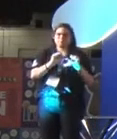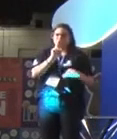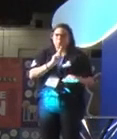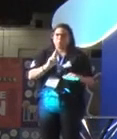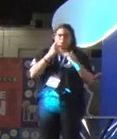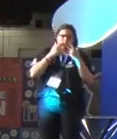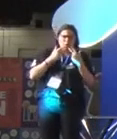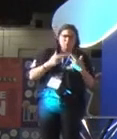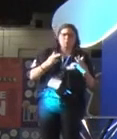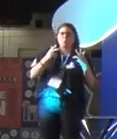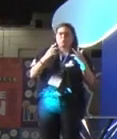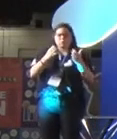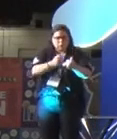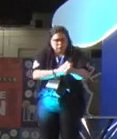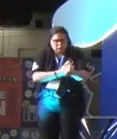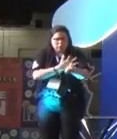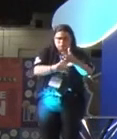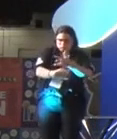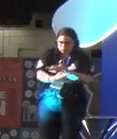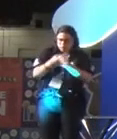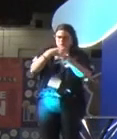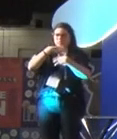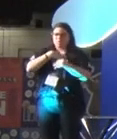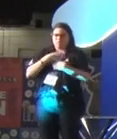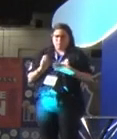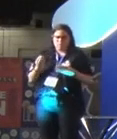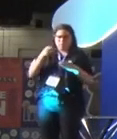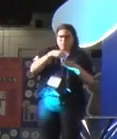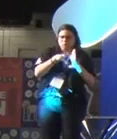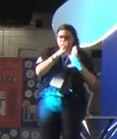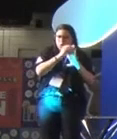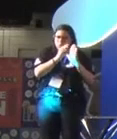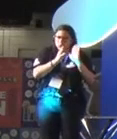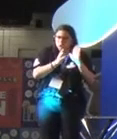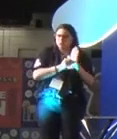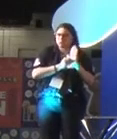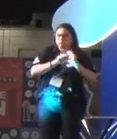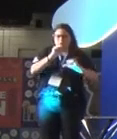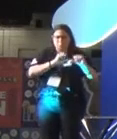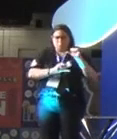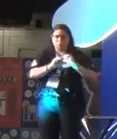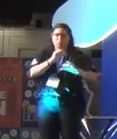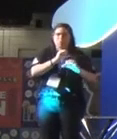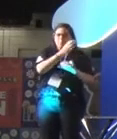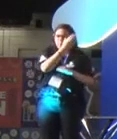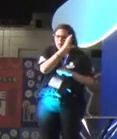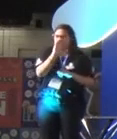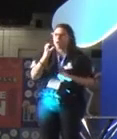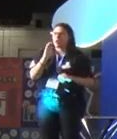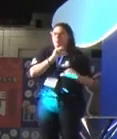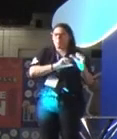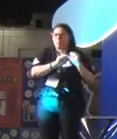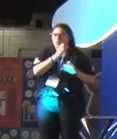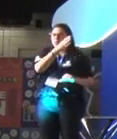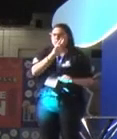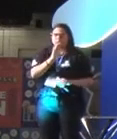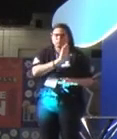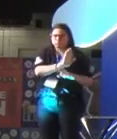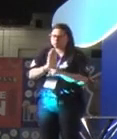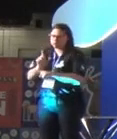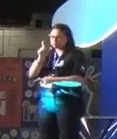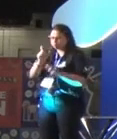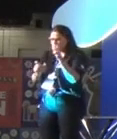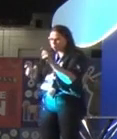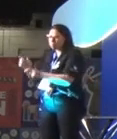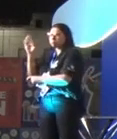the content that we put out there about climate change in order to help everyday people understand